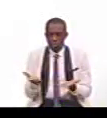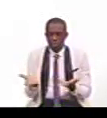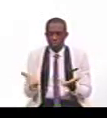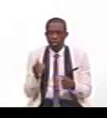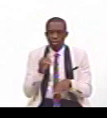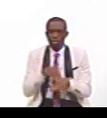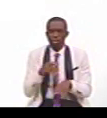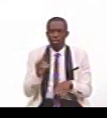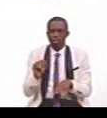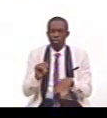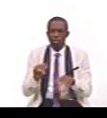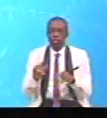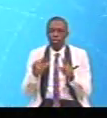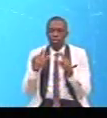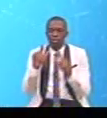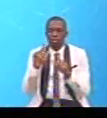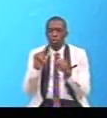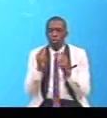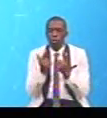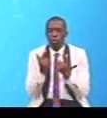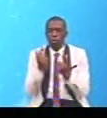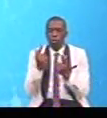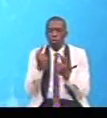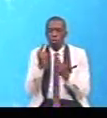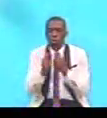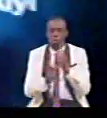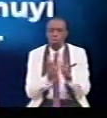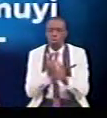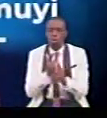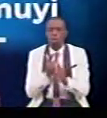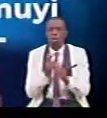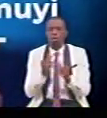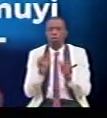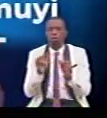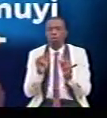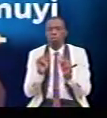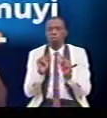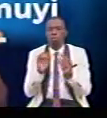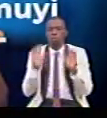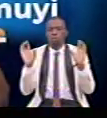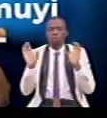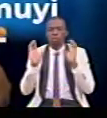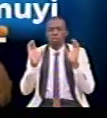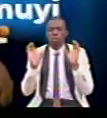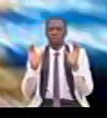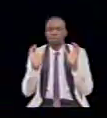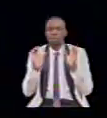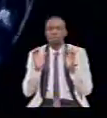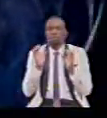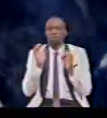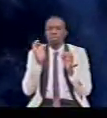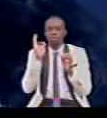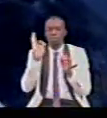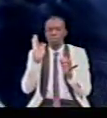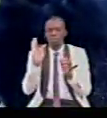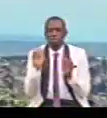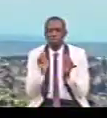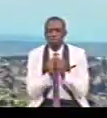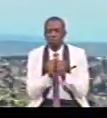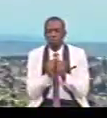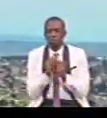the global Crusade gck convened by Pastor Dr w.f Queen the